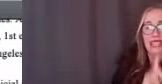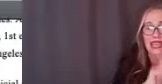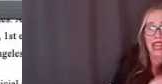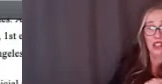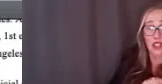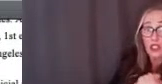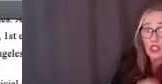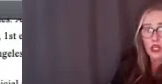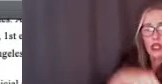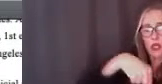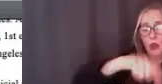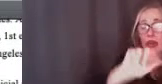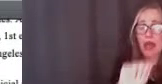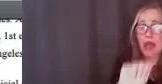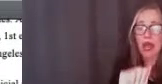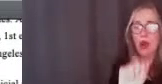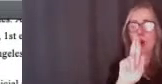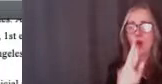contact information